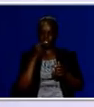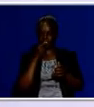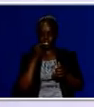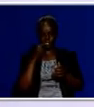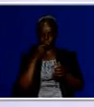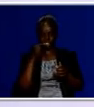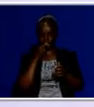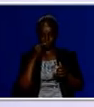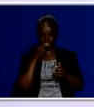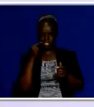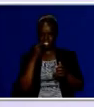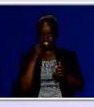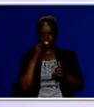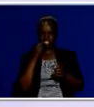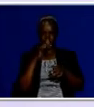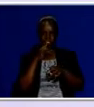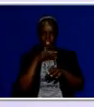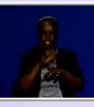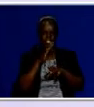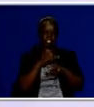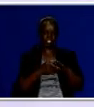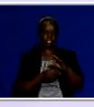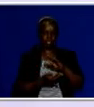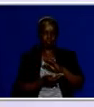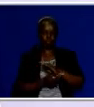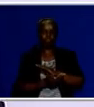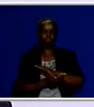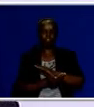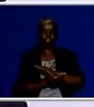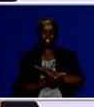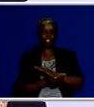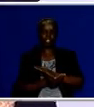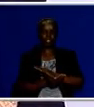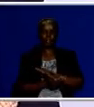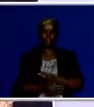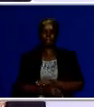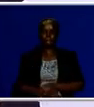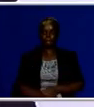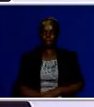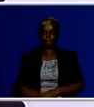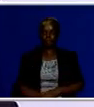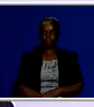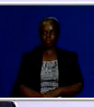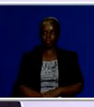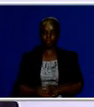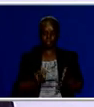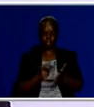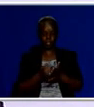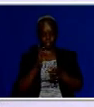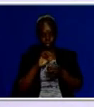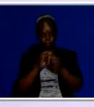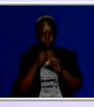the way I brush my teeth early in the morning. That is